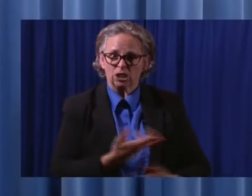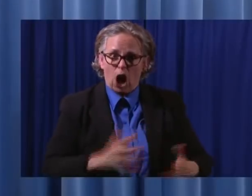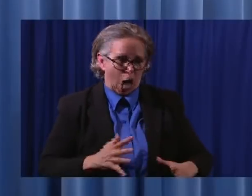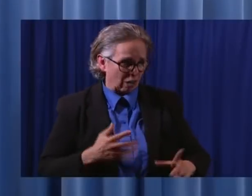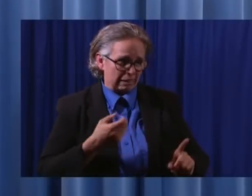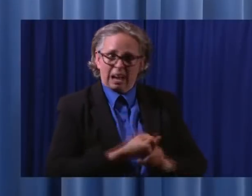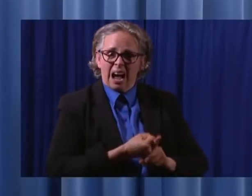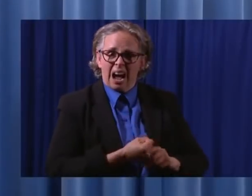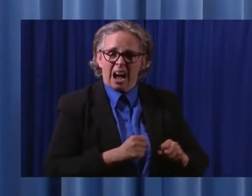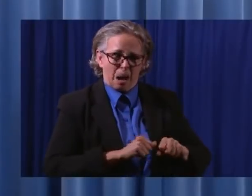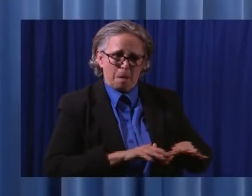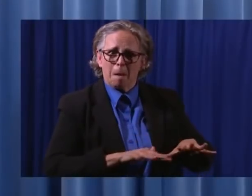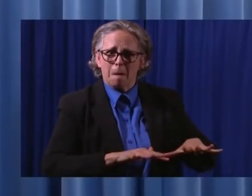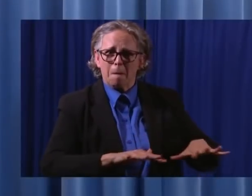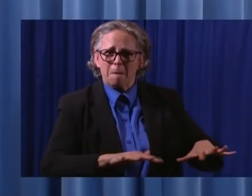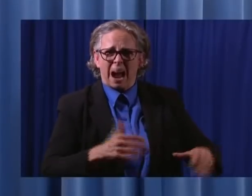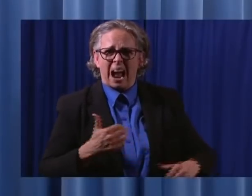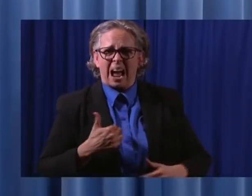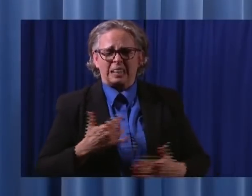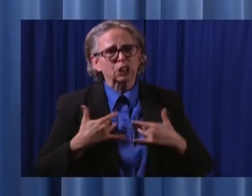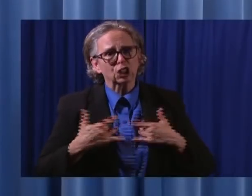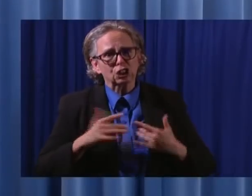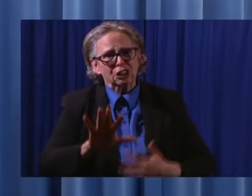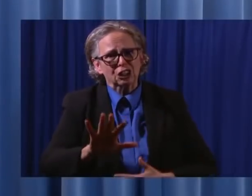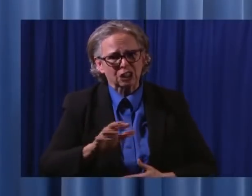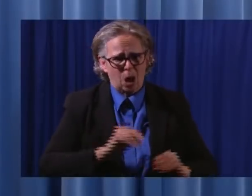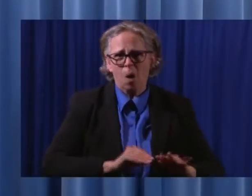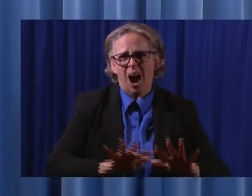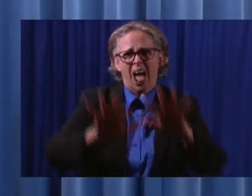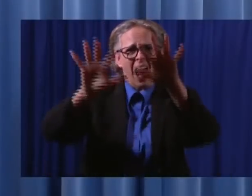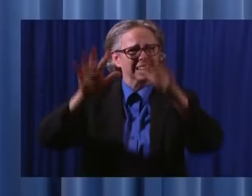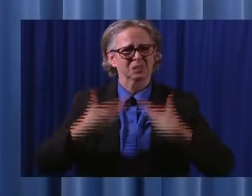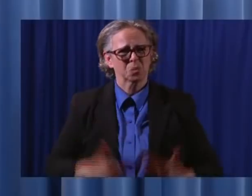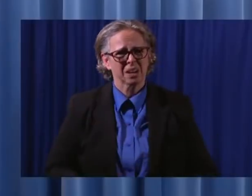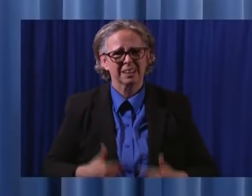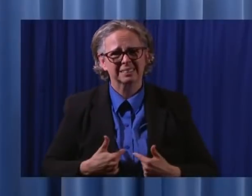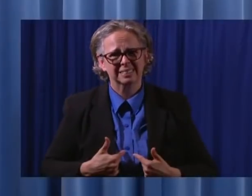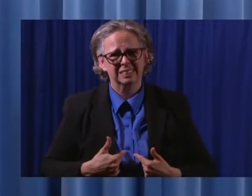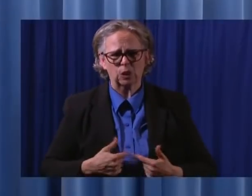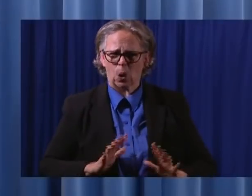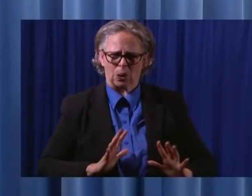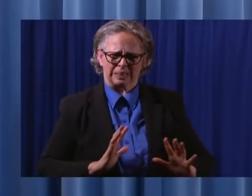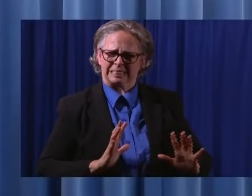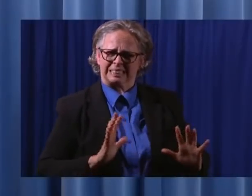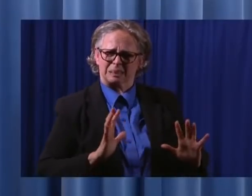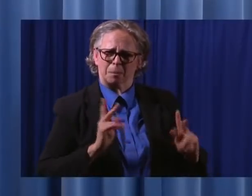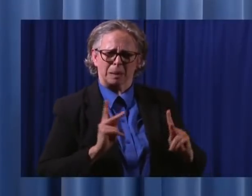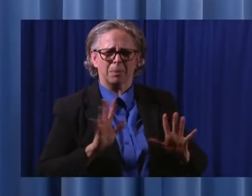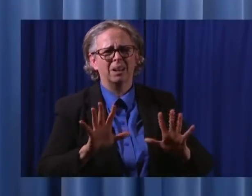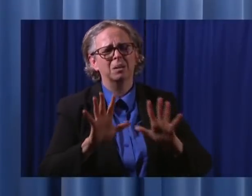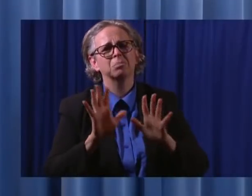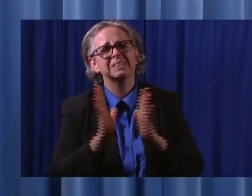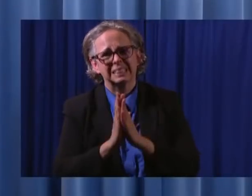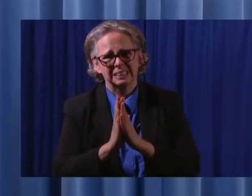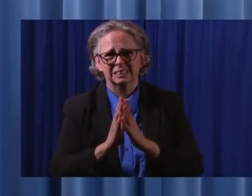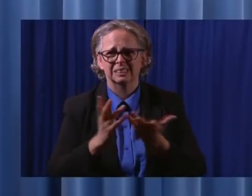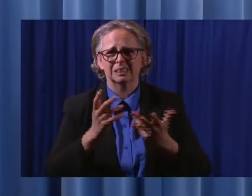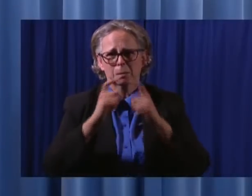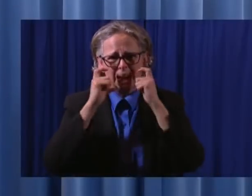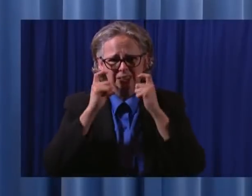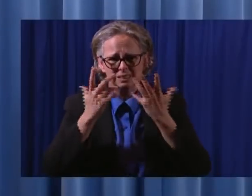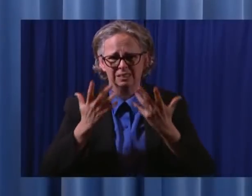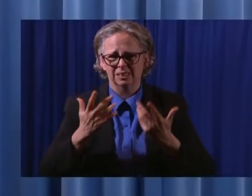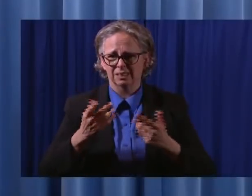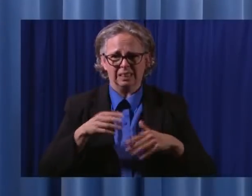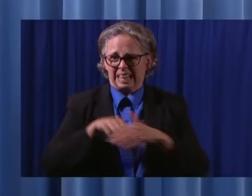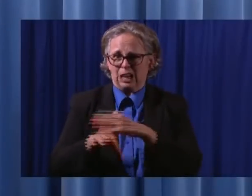very concerned about Montgomery County. We need more people to wear masks. We need, when people go into a restaurant, when people go into a jewelry store,